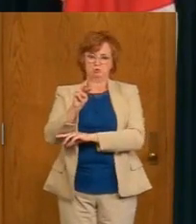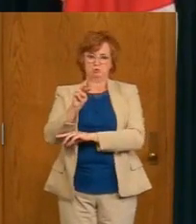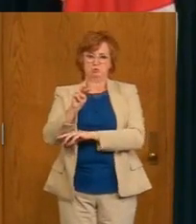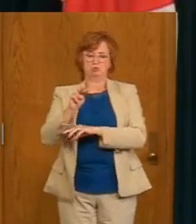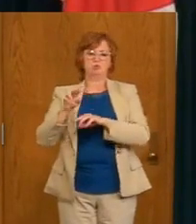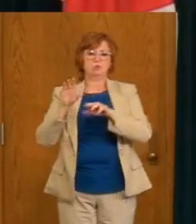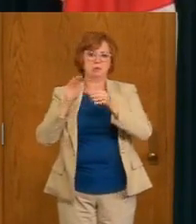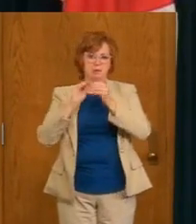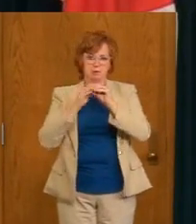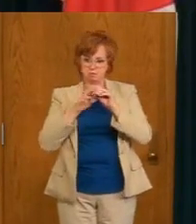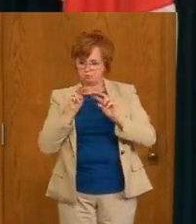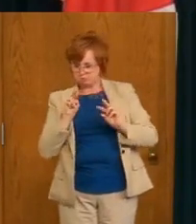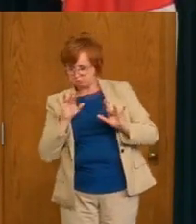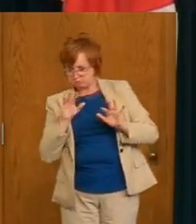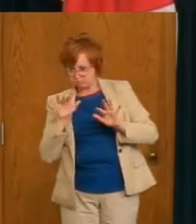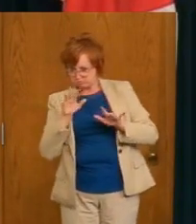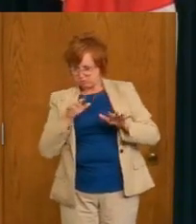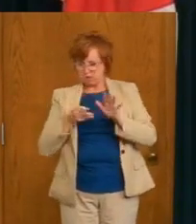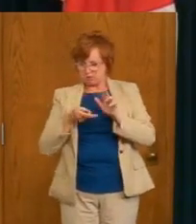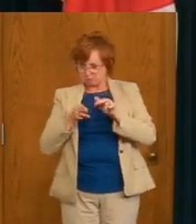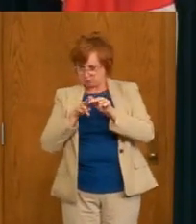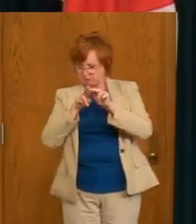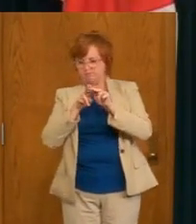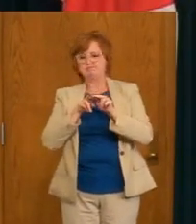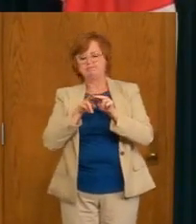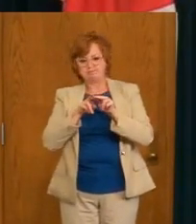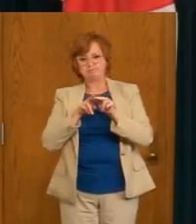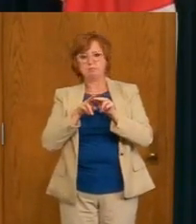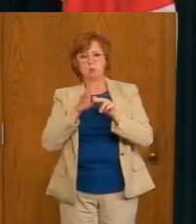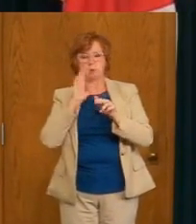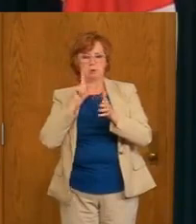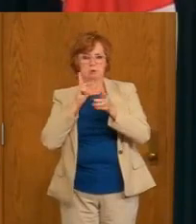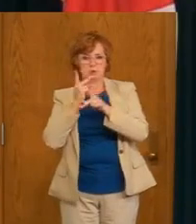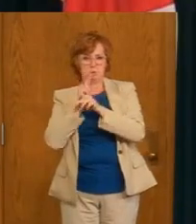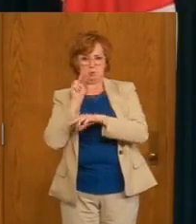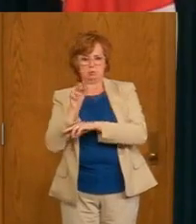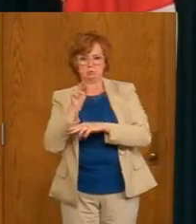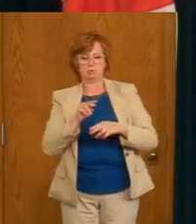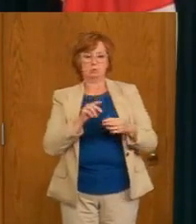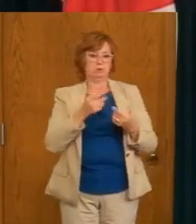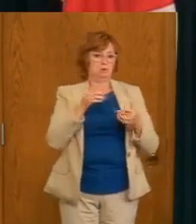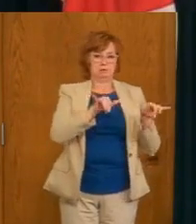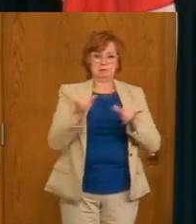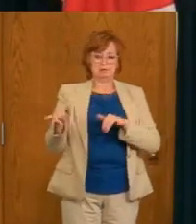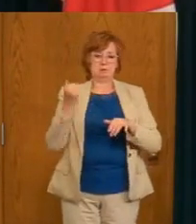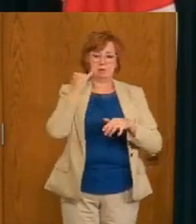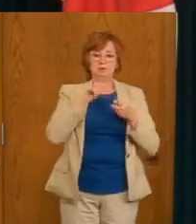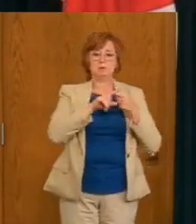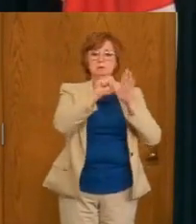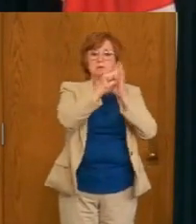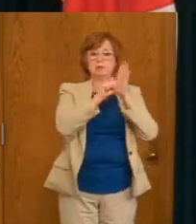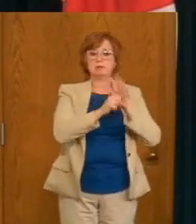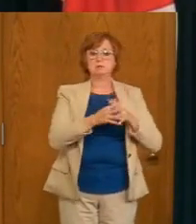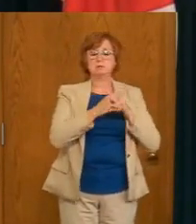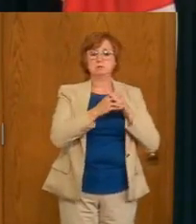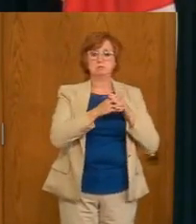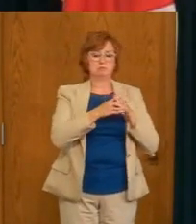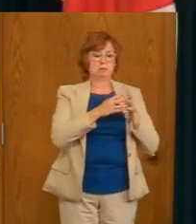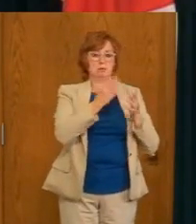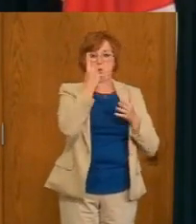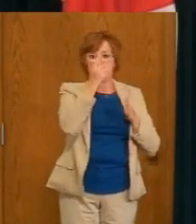age. So no, you are not in a good place if you're unvaccinated. And that risk will remain and continue to be there. And if there's a